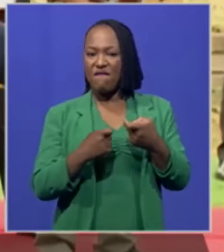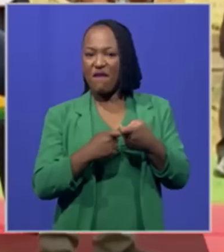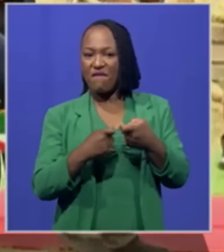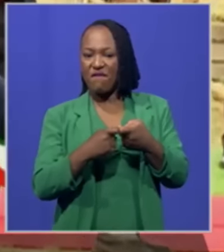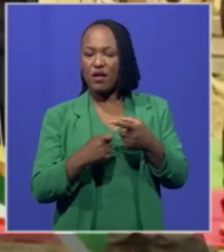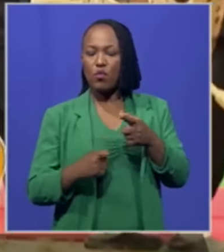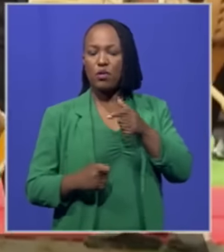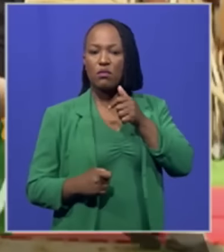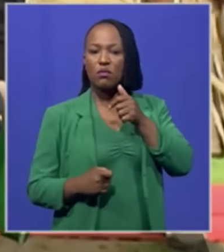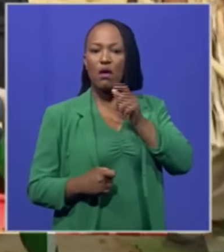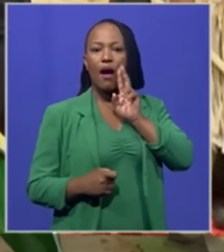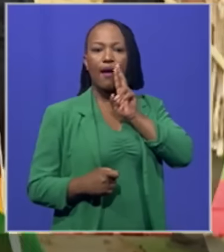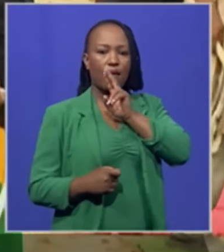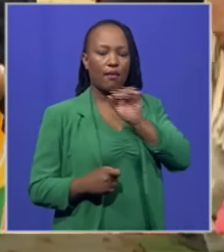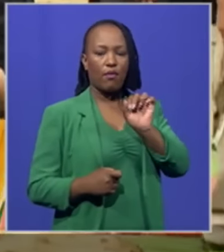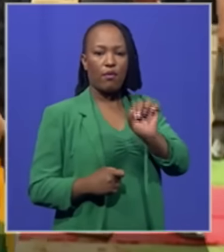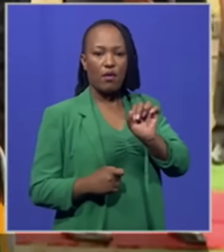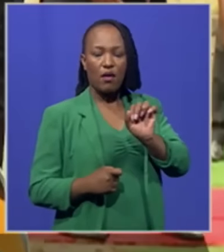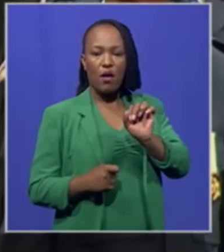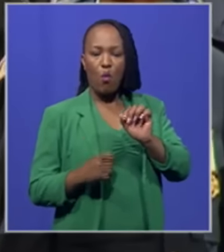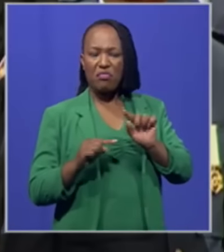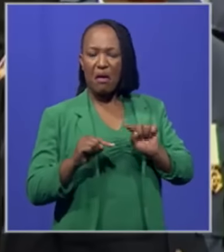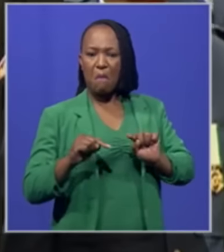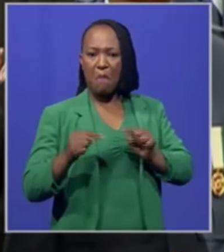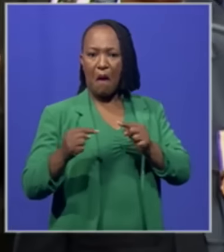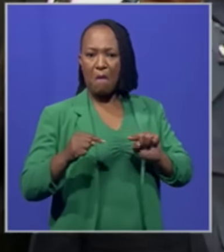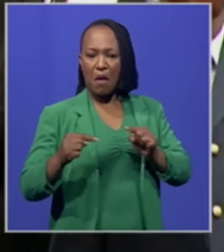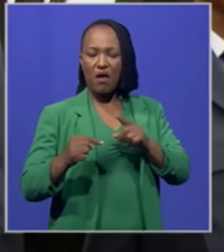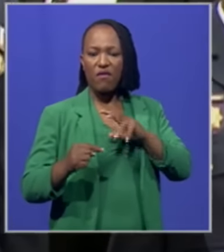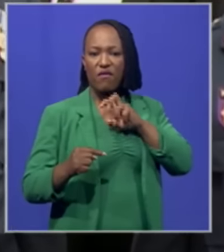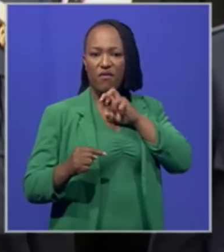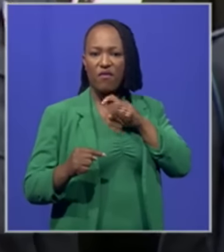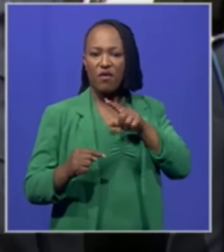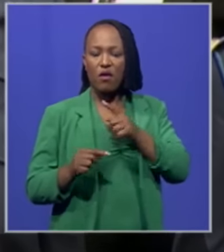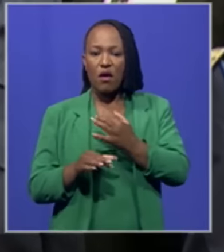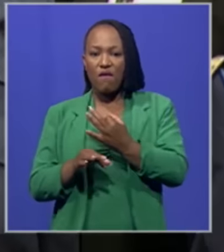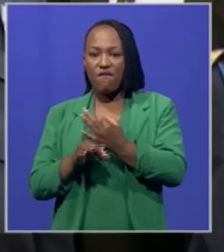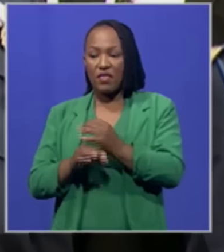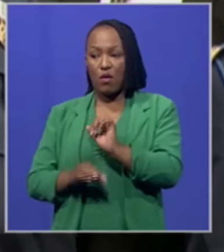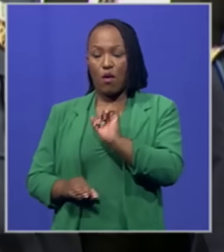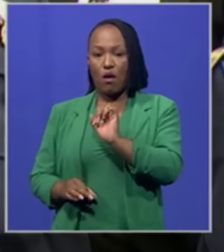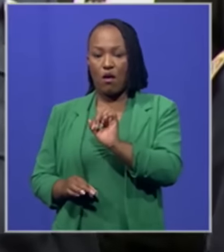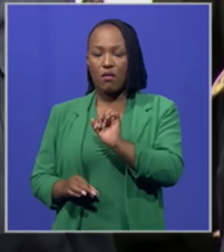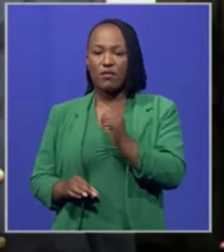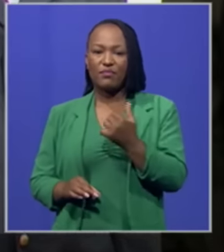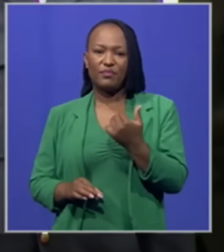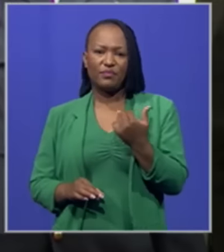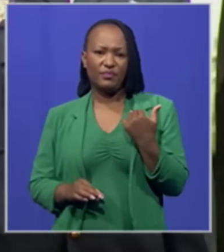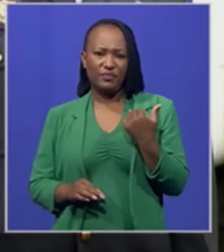Mwamitwa yo a bego a mmakiša bogoši. Tatagwe kgoši Foroza Mwamitwa o tlhokofetše ka ngwaga wa